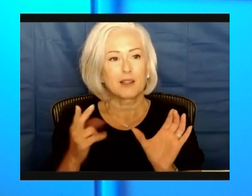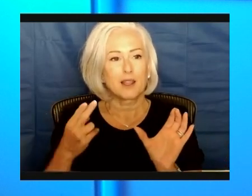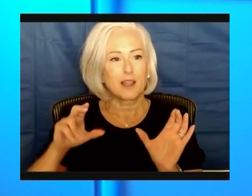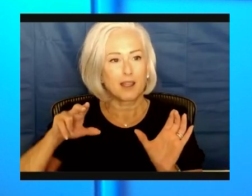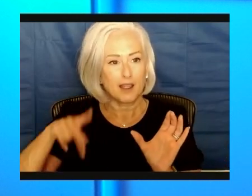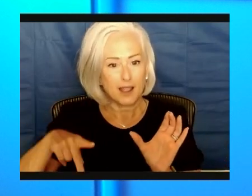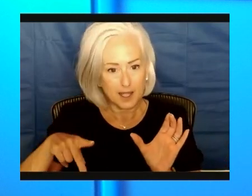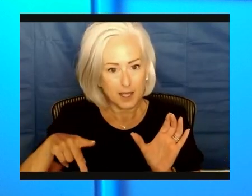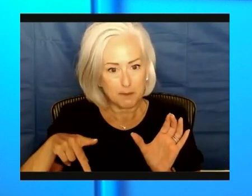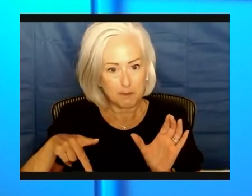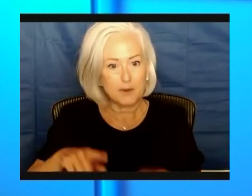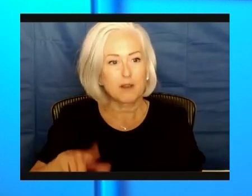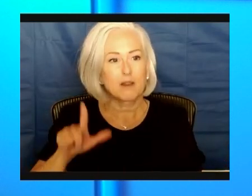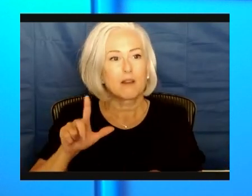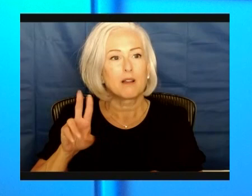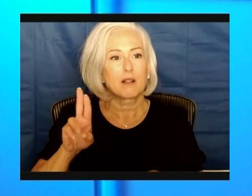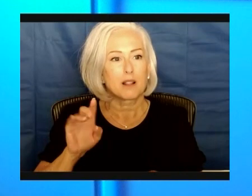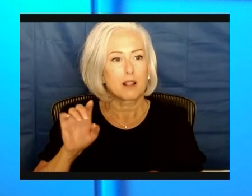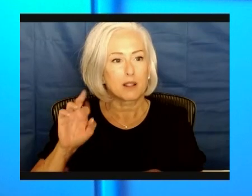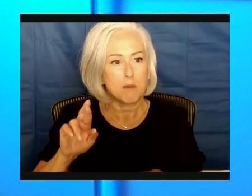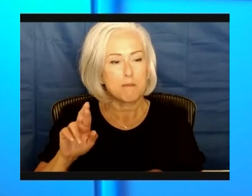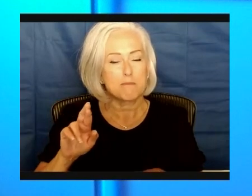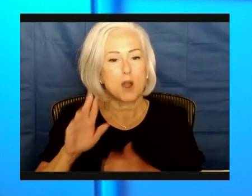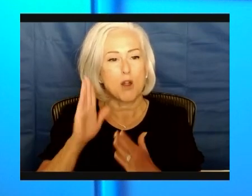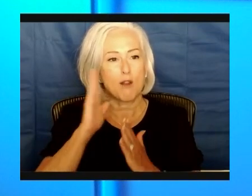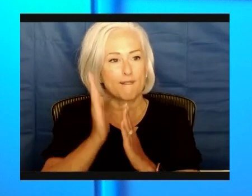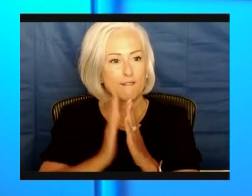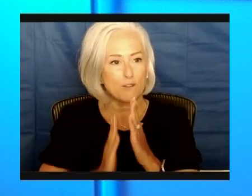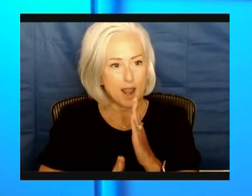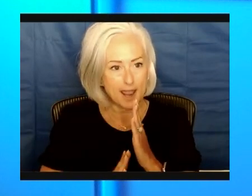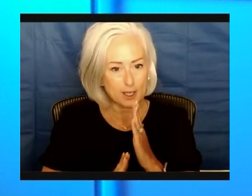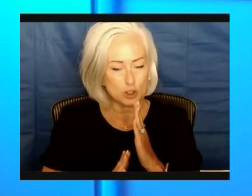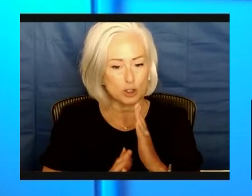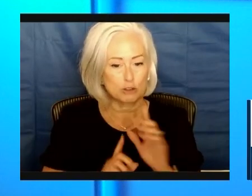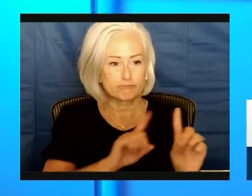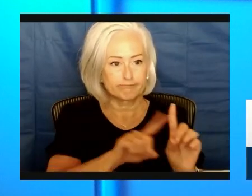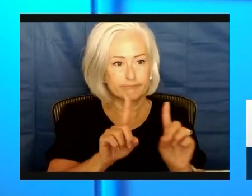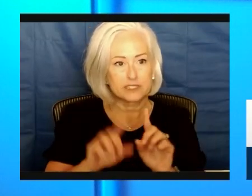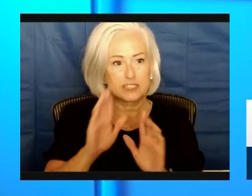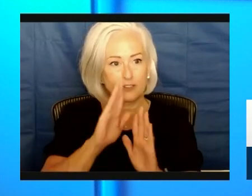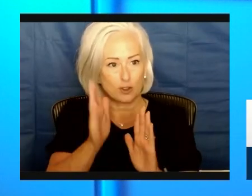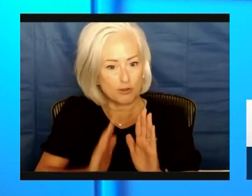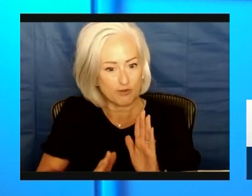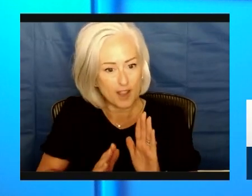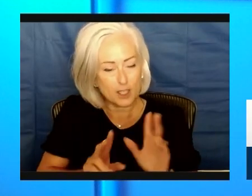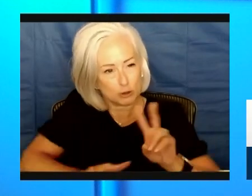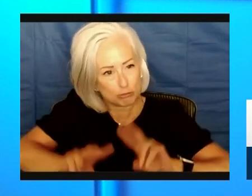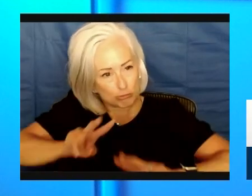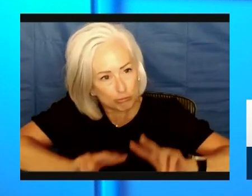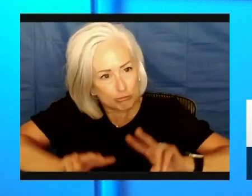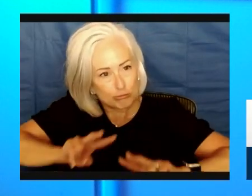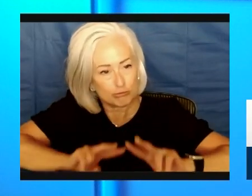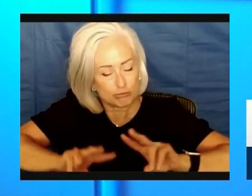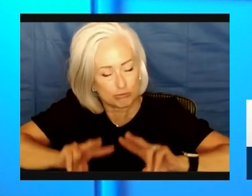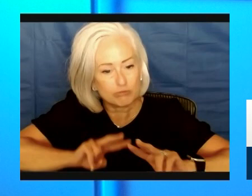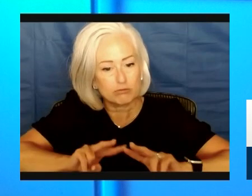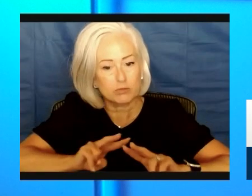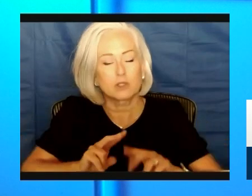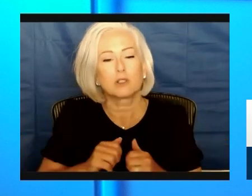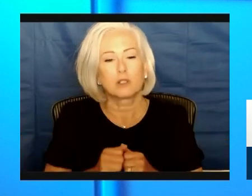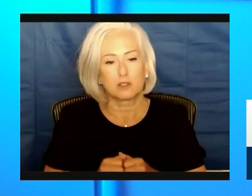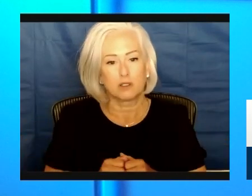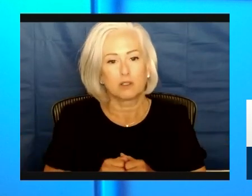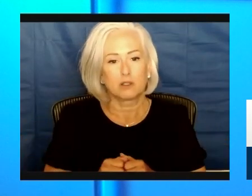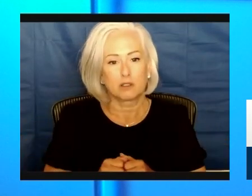and short bone fractures and joint fractures with excellent outcomes. And we are observing also